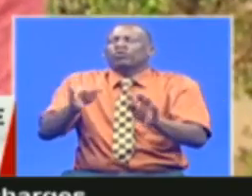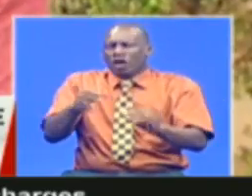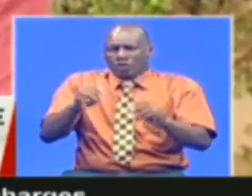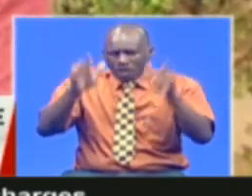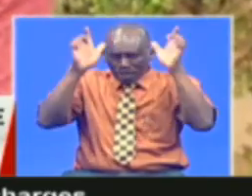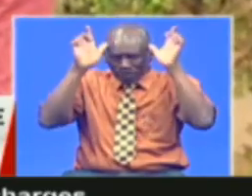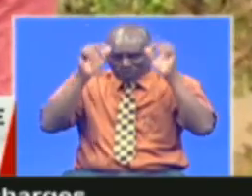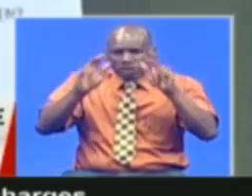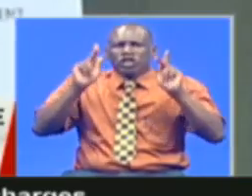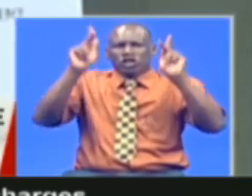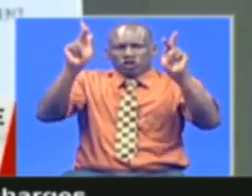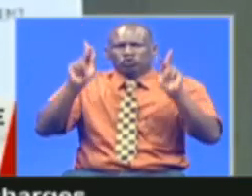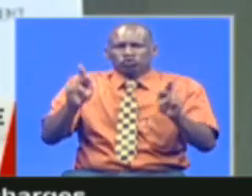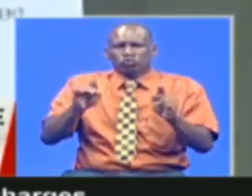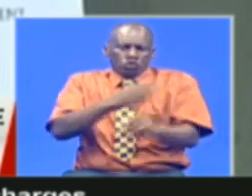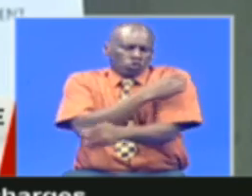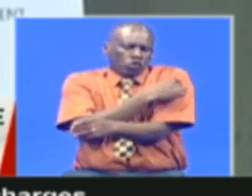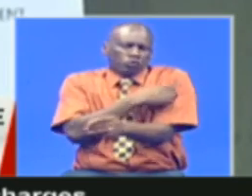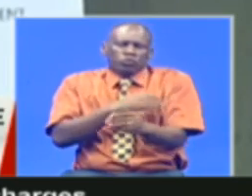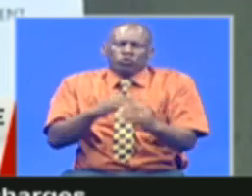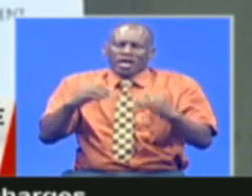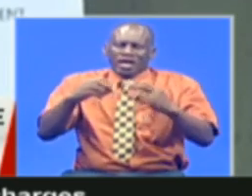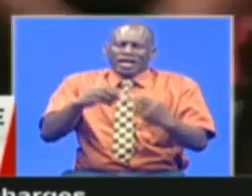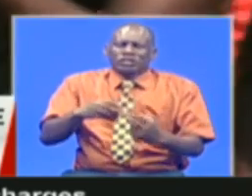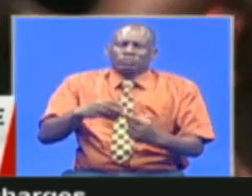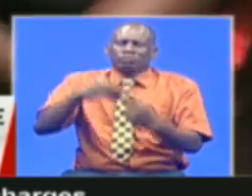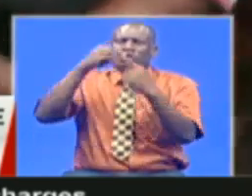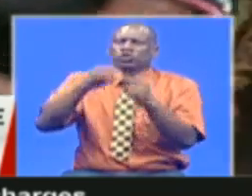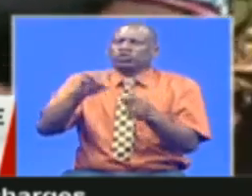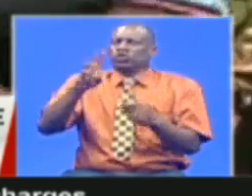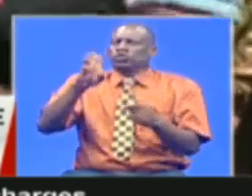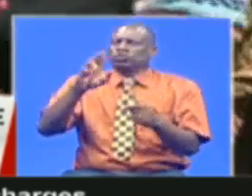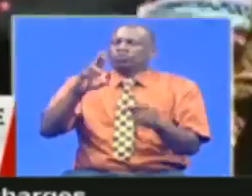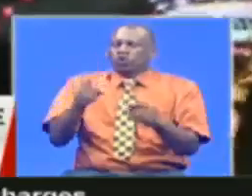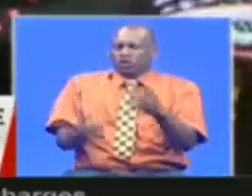an isolation ward has been created for the anthrax cases.